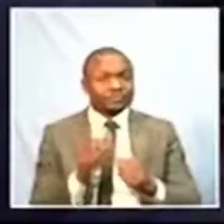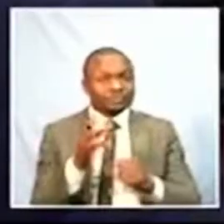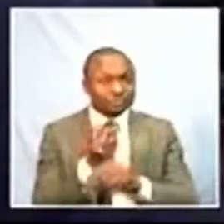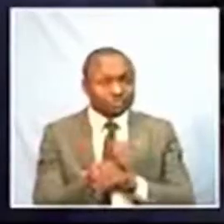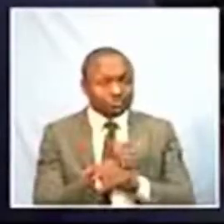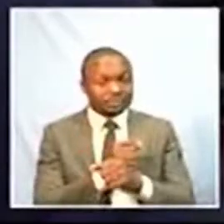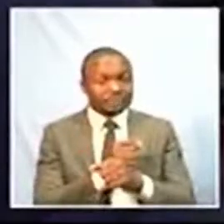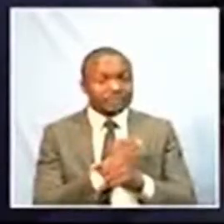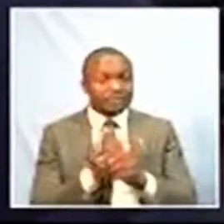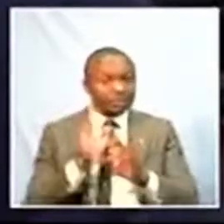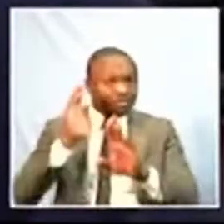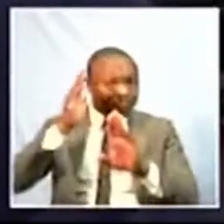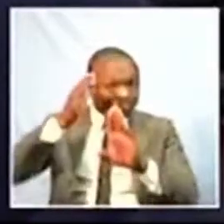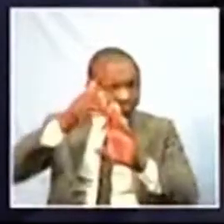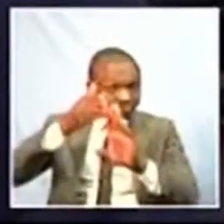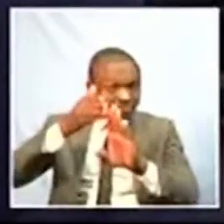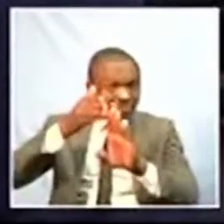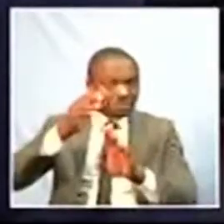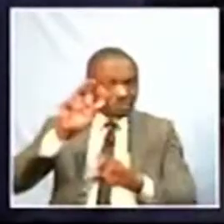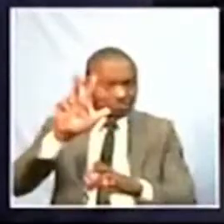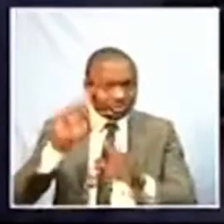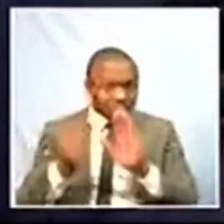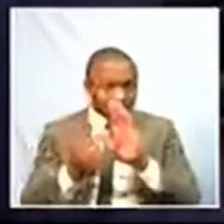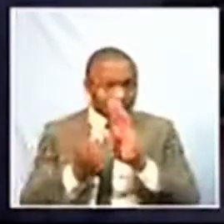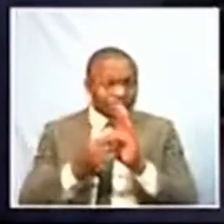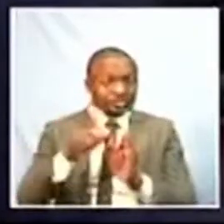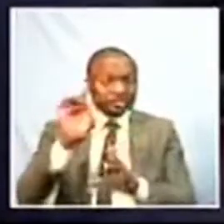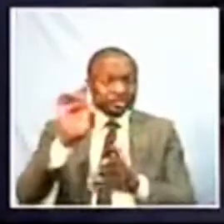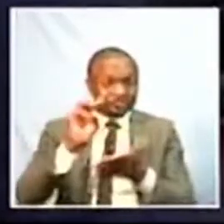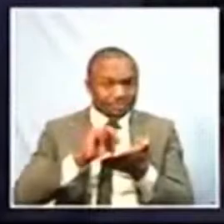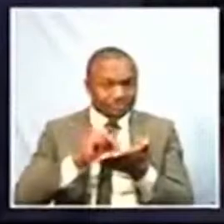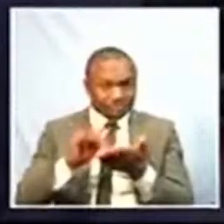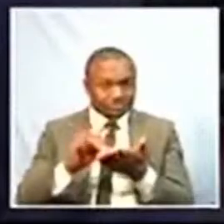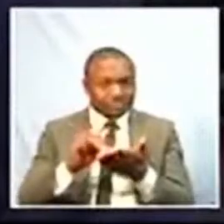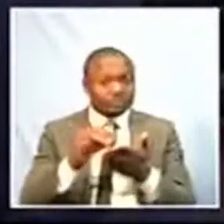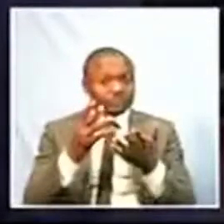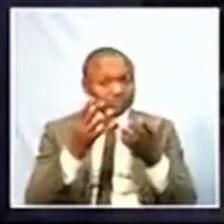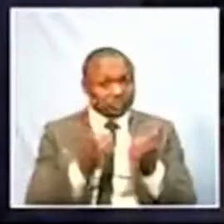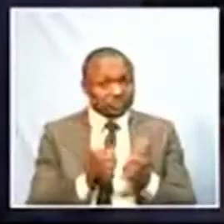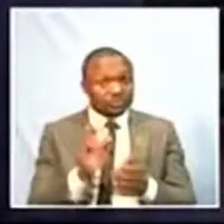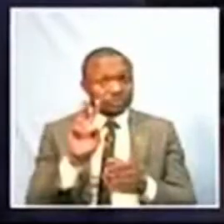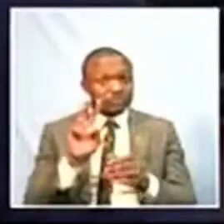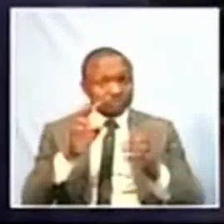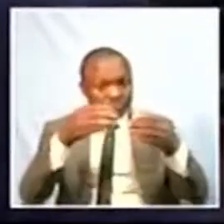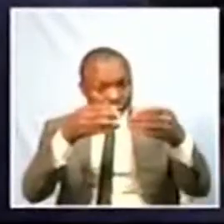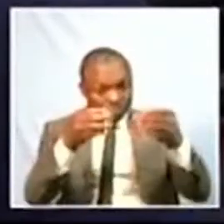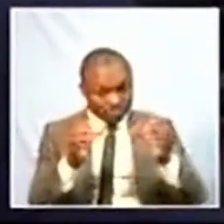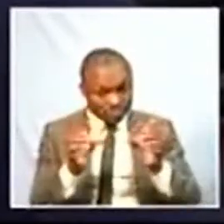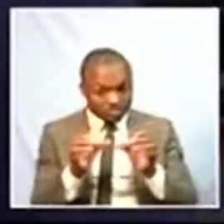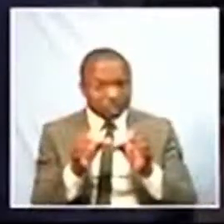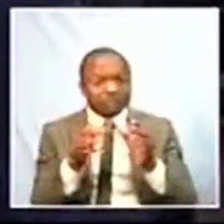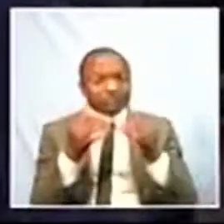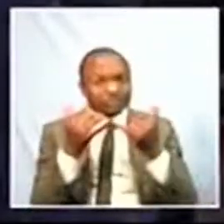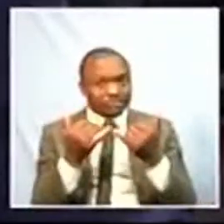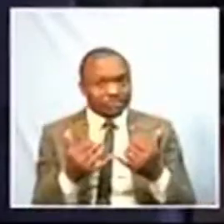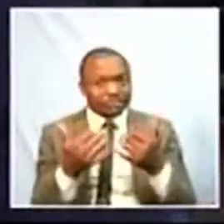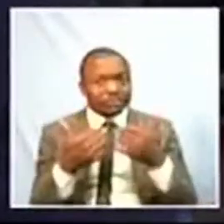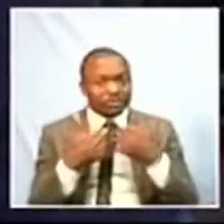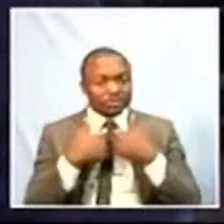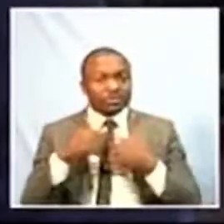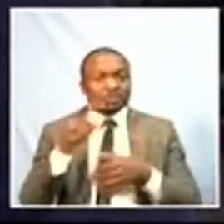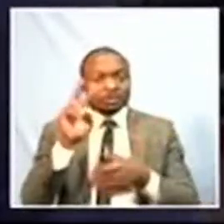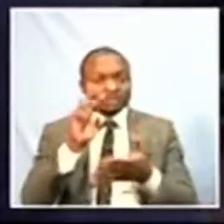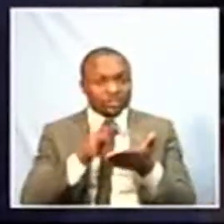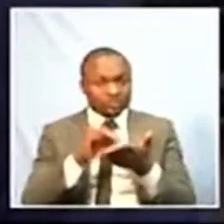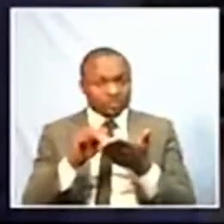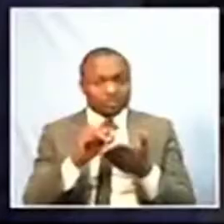Since the target of the 3.8 million, you want it from the two constituencies, and currently you are seated with the 2 million, which